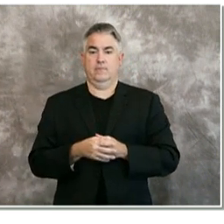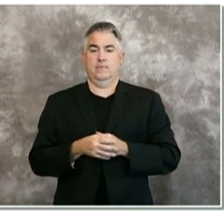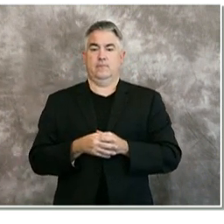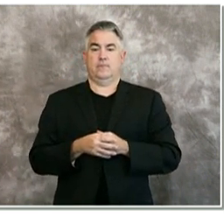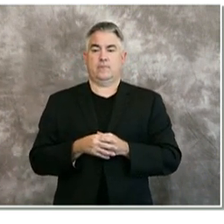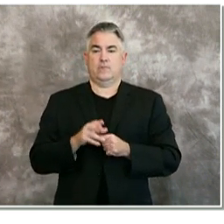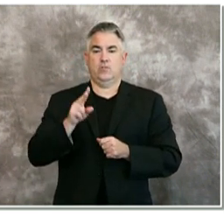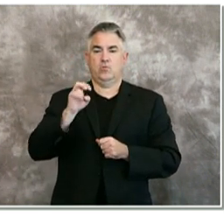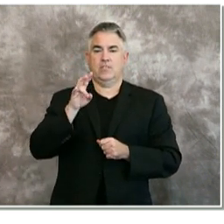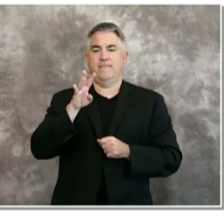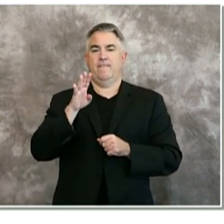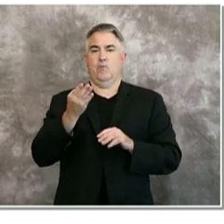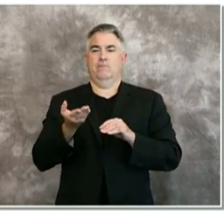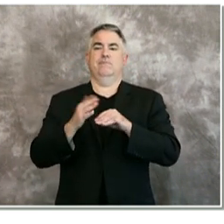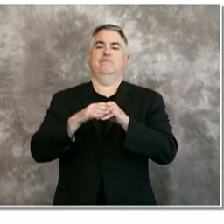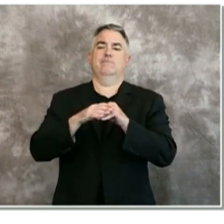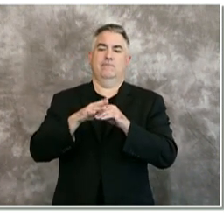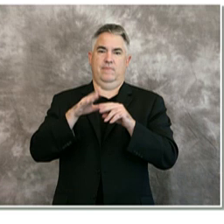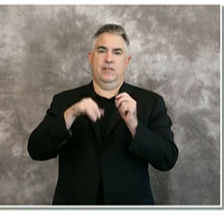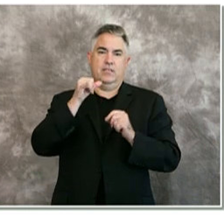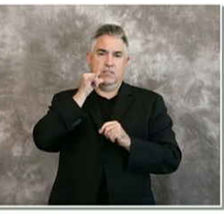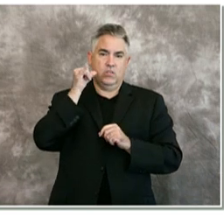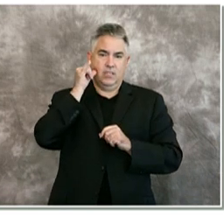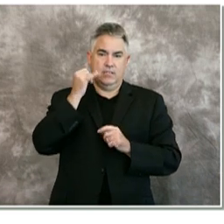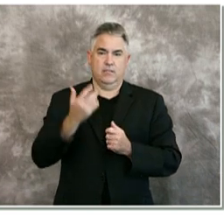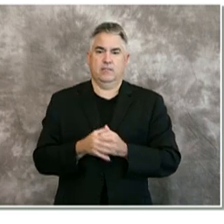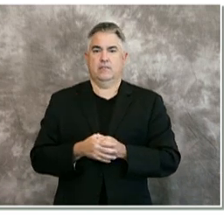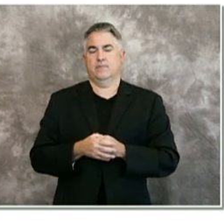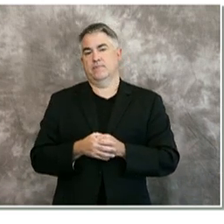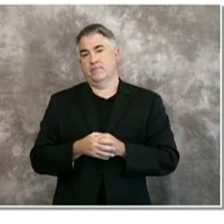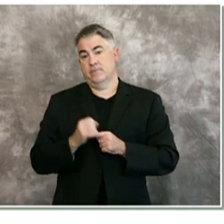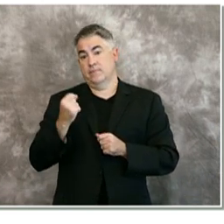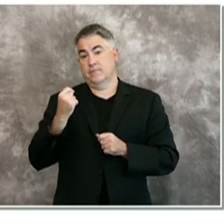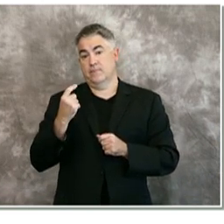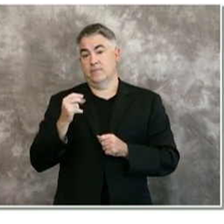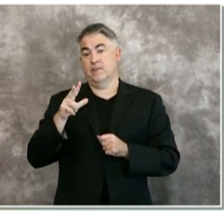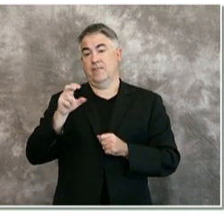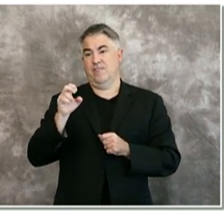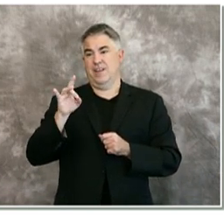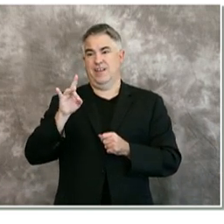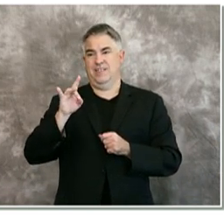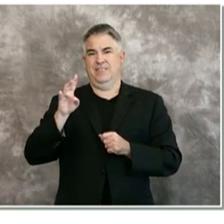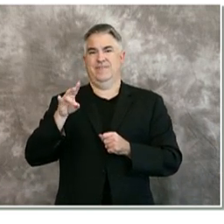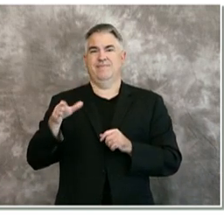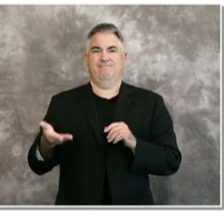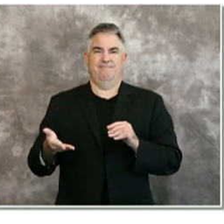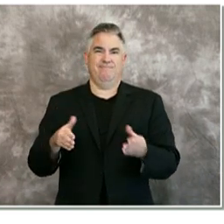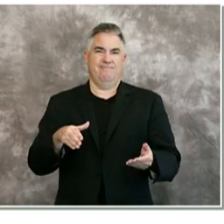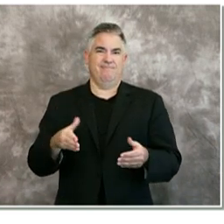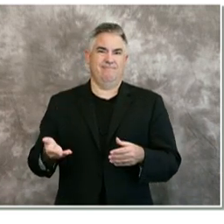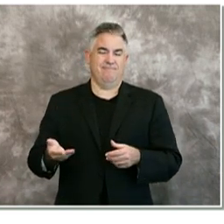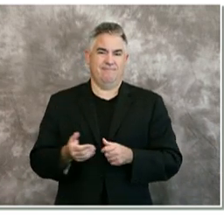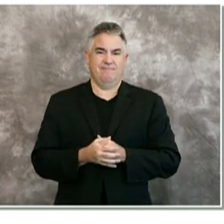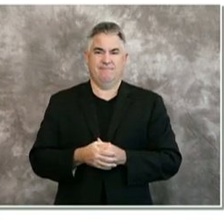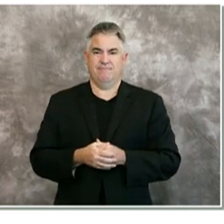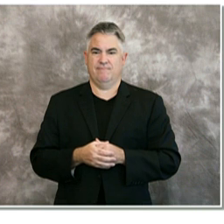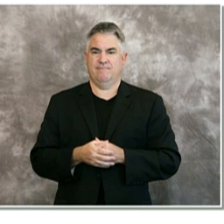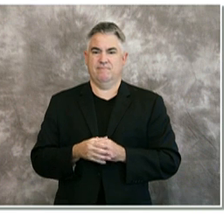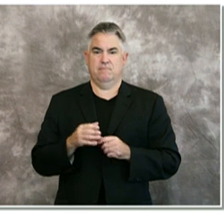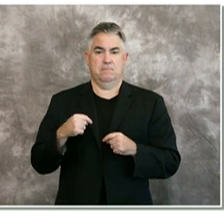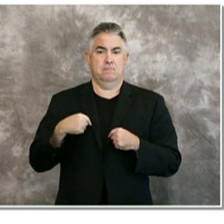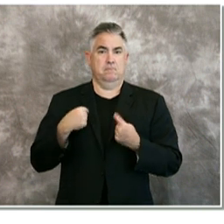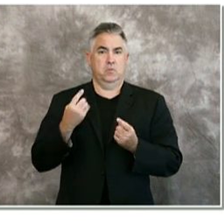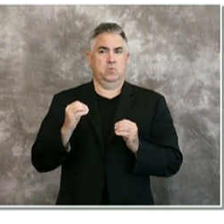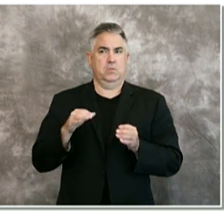than reported yesterday, and also includes 387 deaths, with no new deaths reported over the